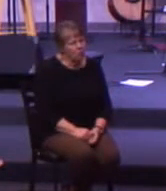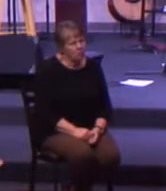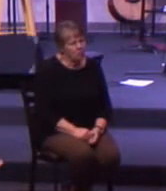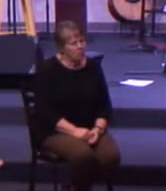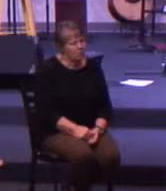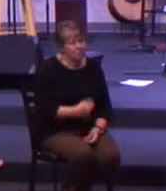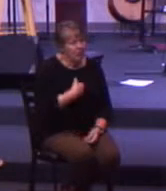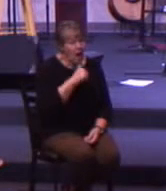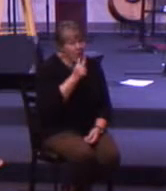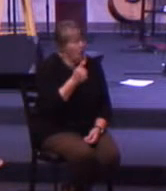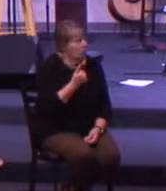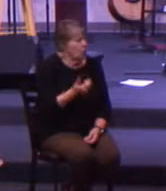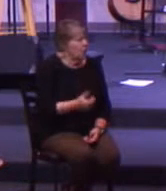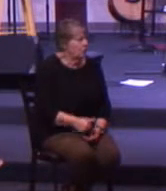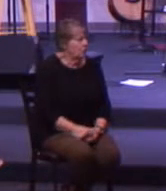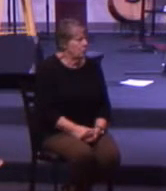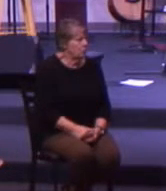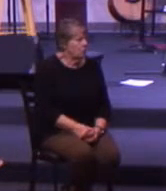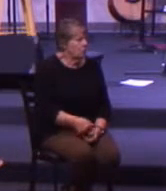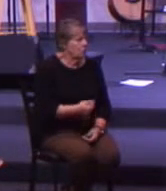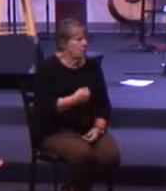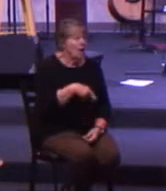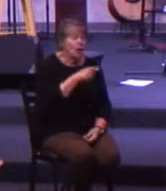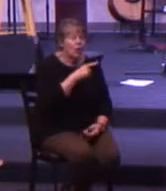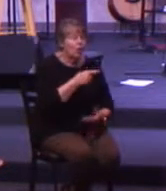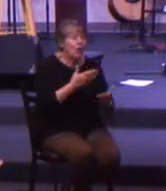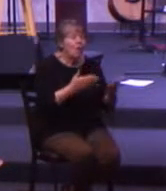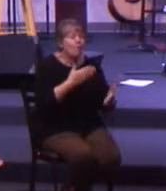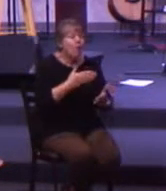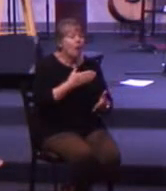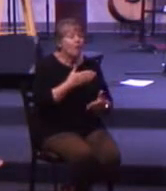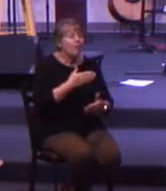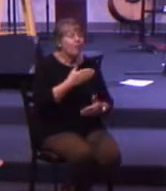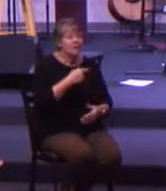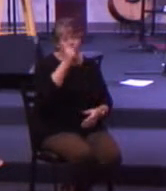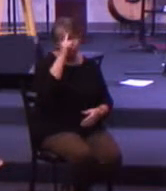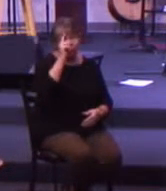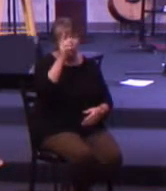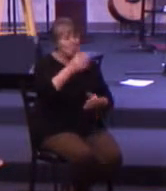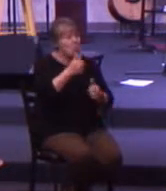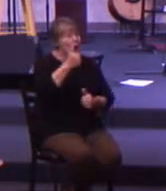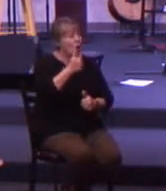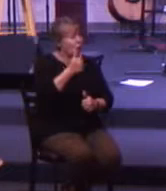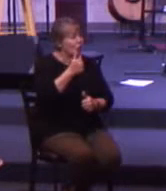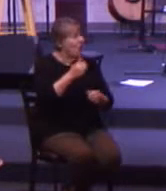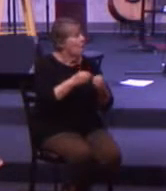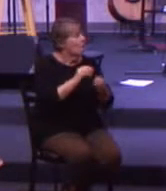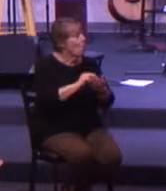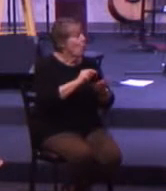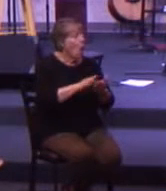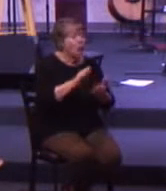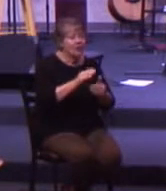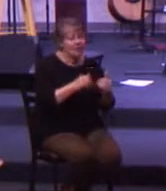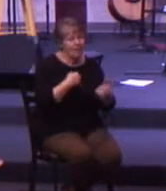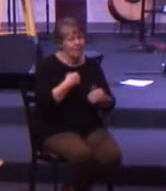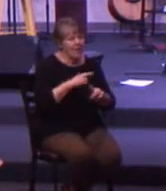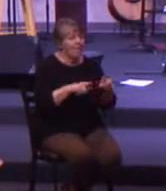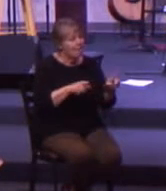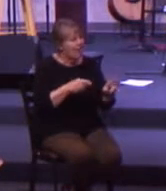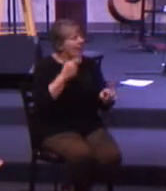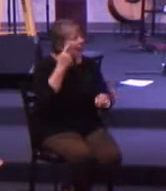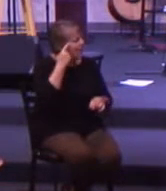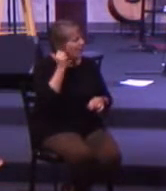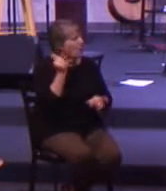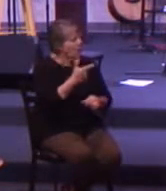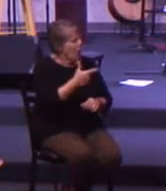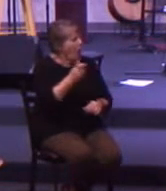do it. You're probably much better and smarter and holier than I am, but I think we all need the reminder. But here's the other thing I know about